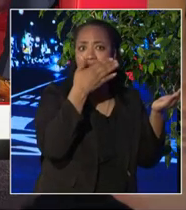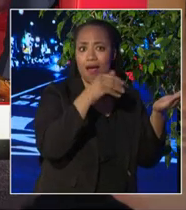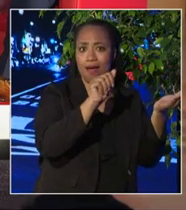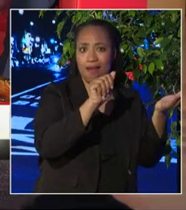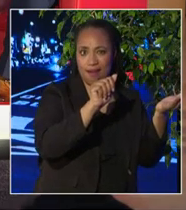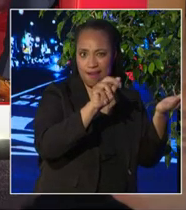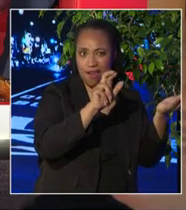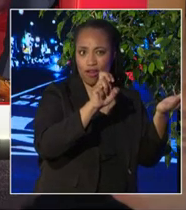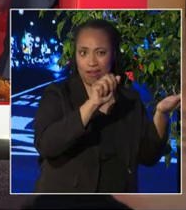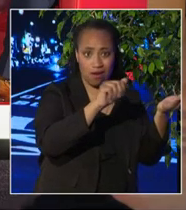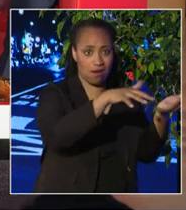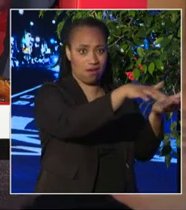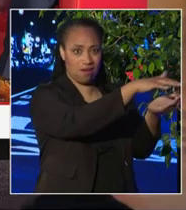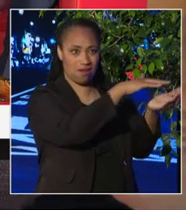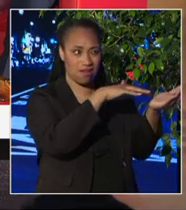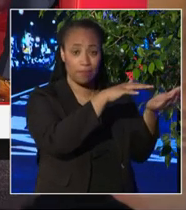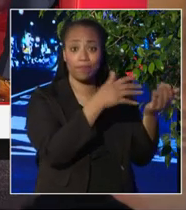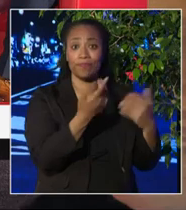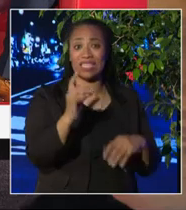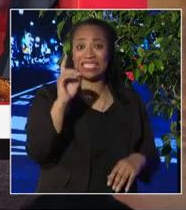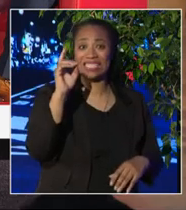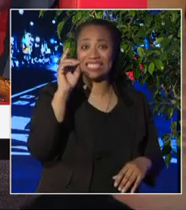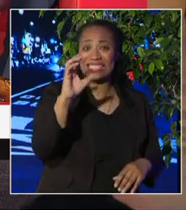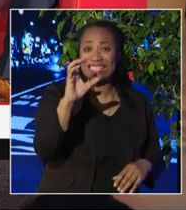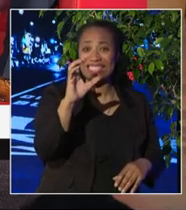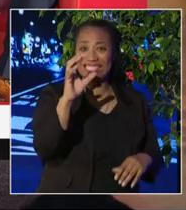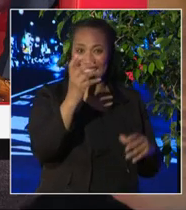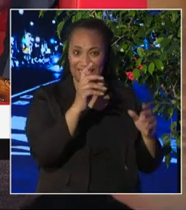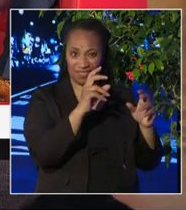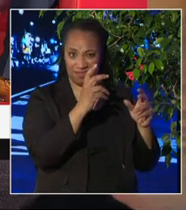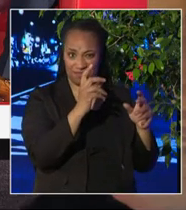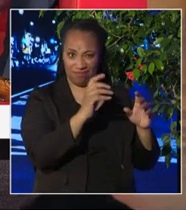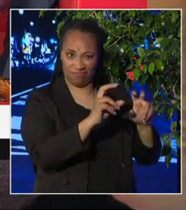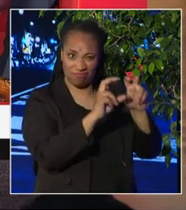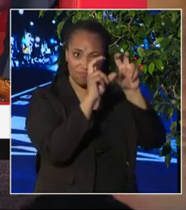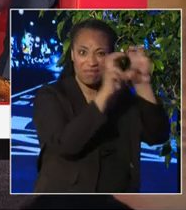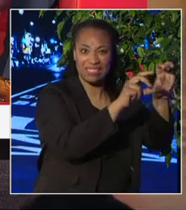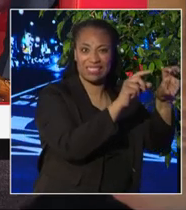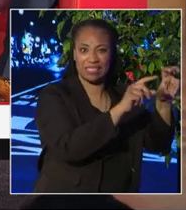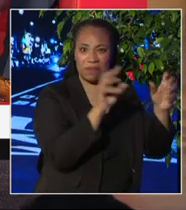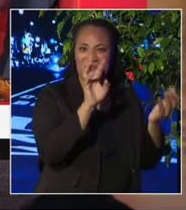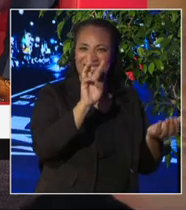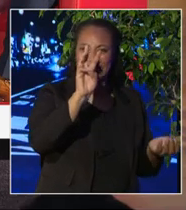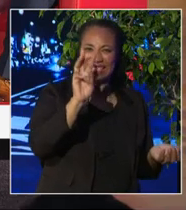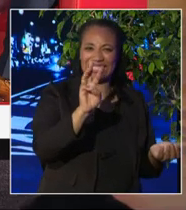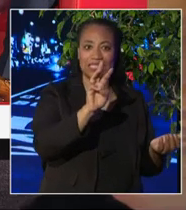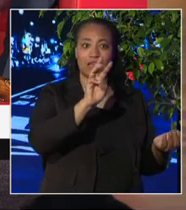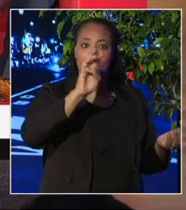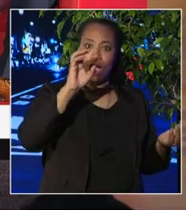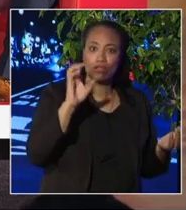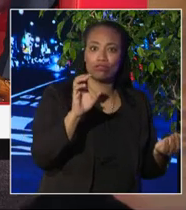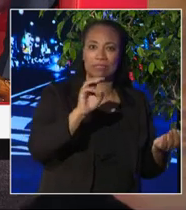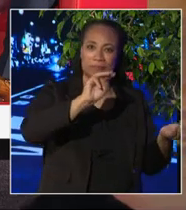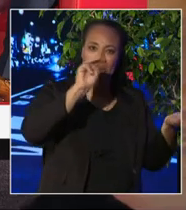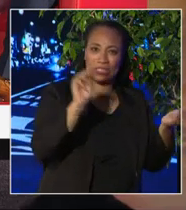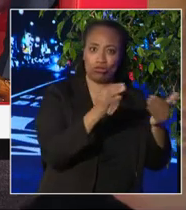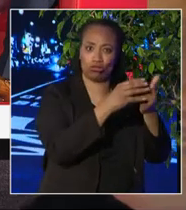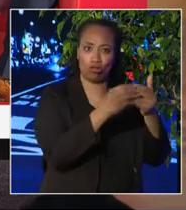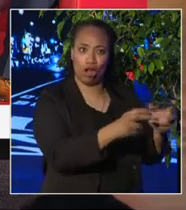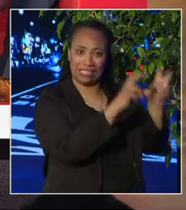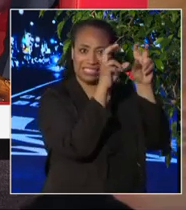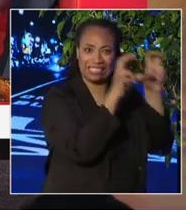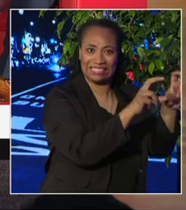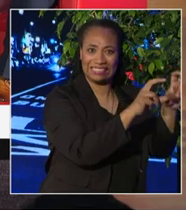million investment. That's right. And what year was that? Like 2005, 2006? You know what that is